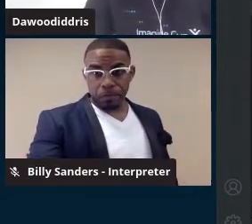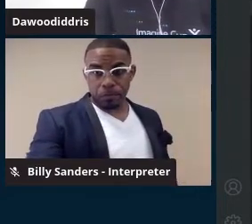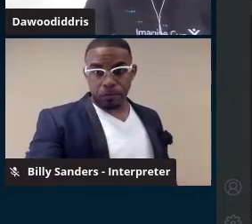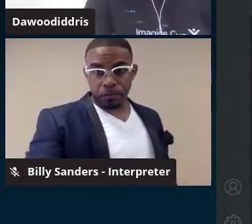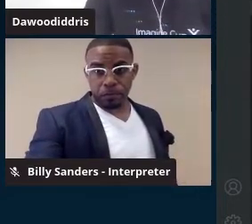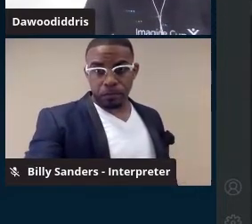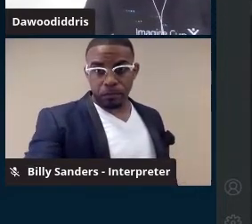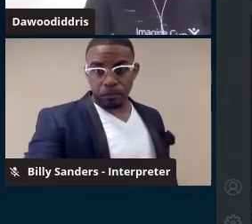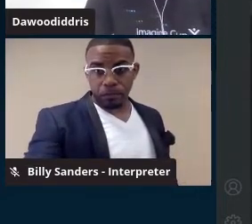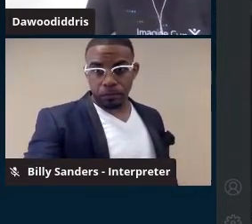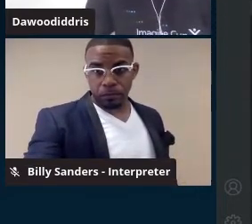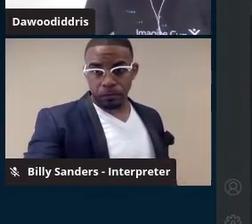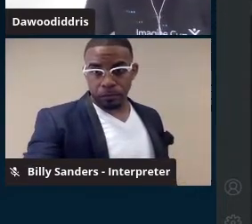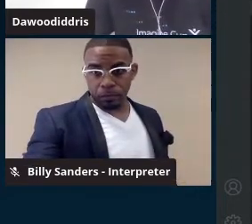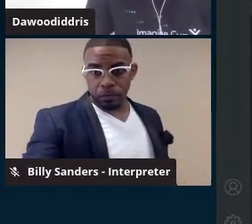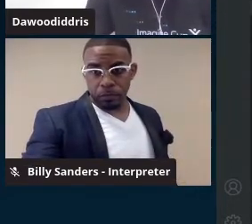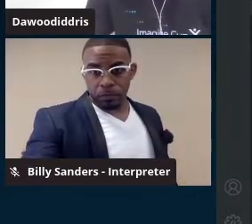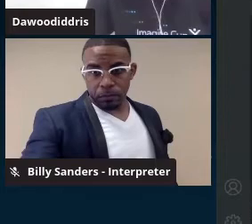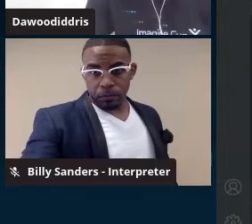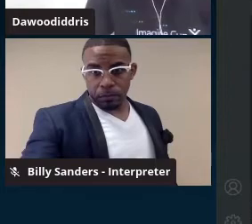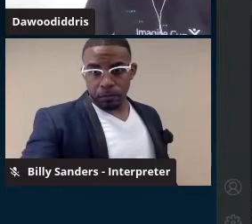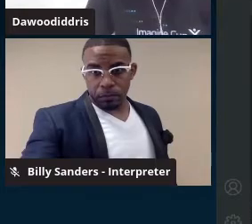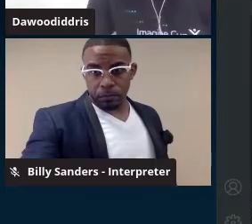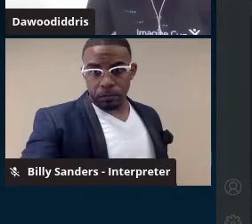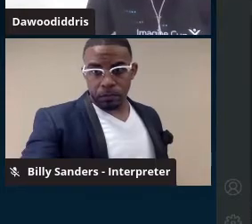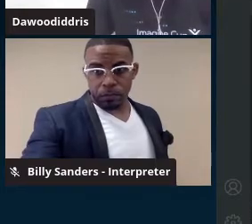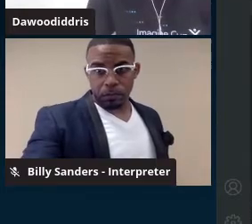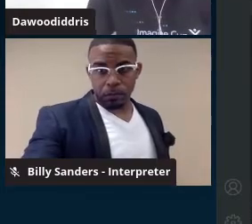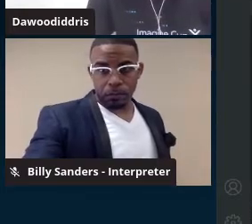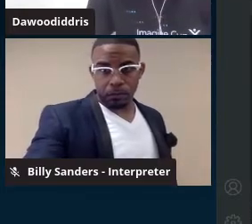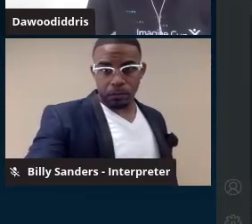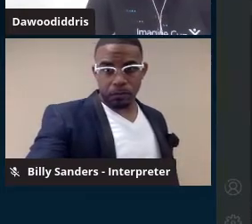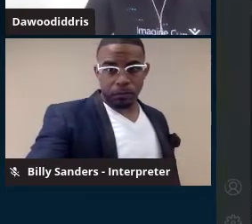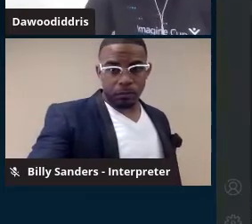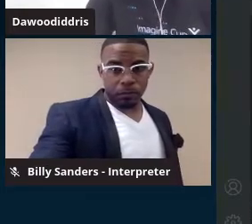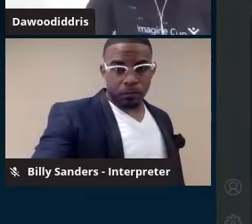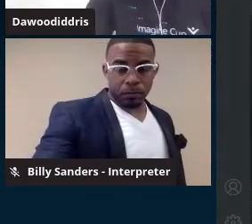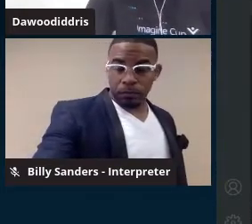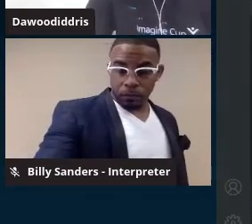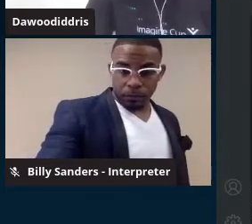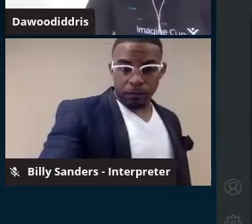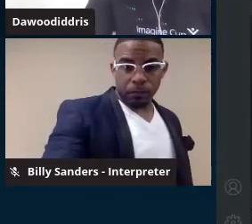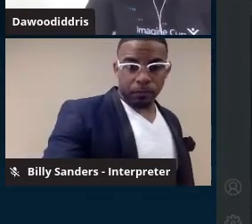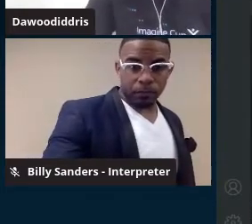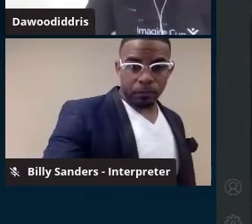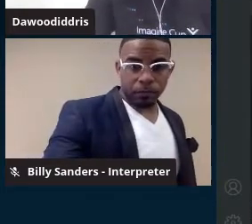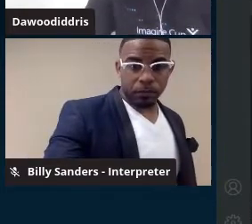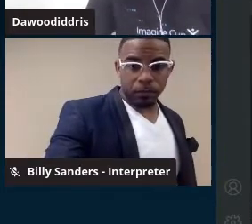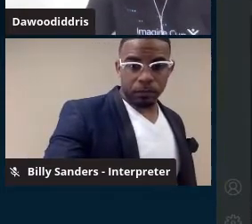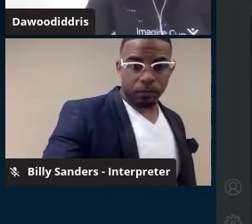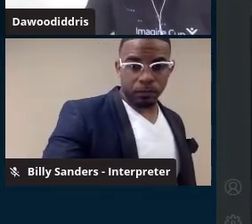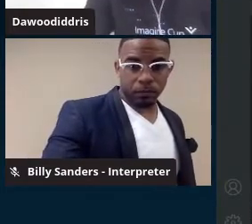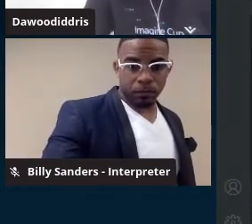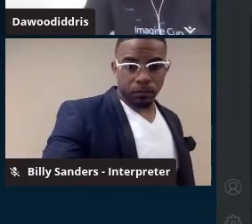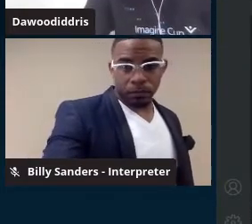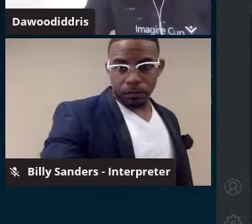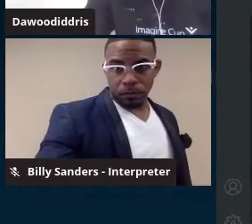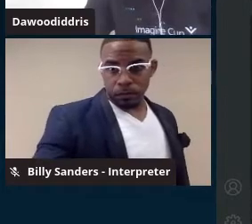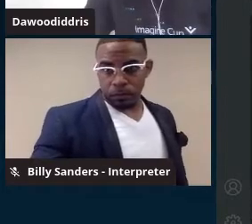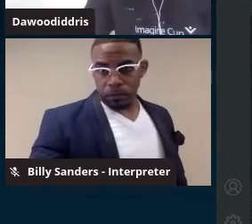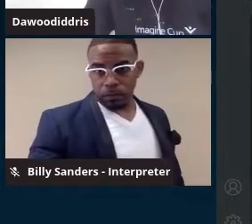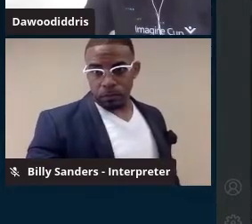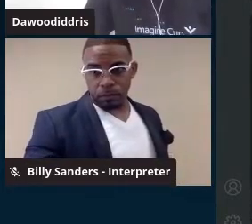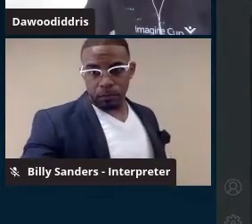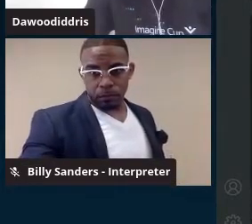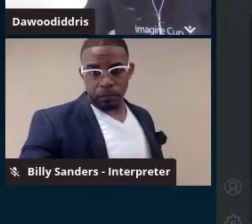will just say that, hey, please put in the file that we just created, which is a database. So our